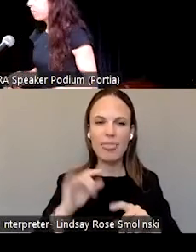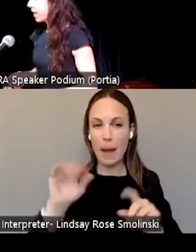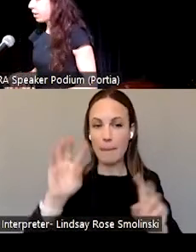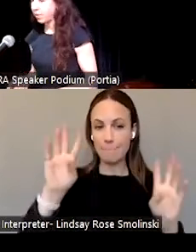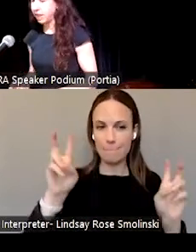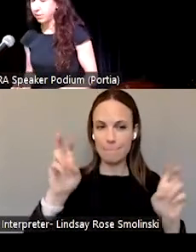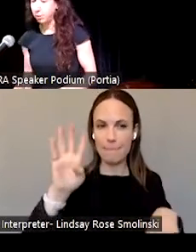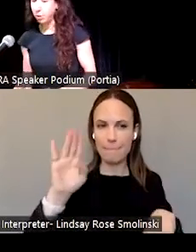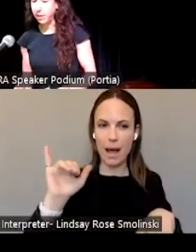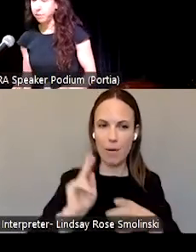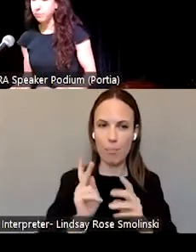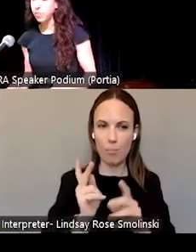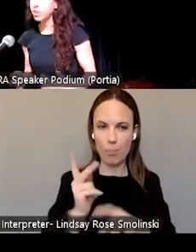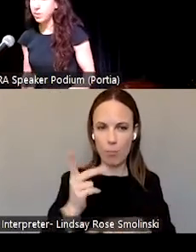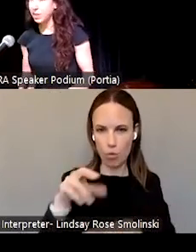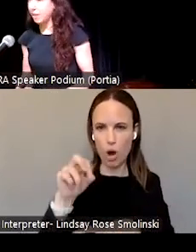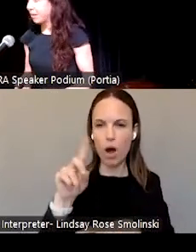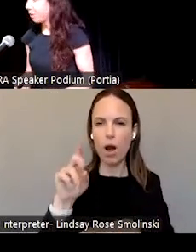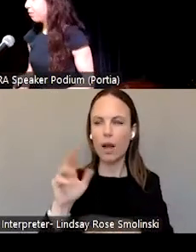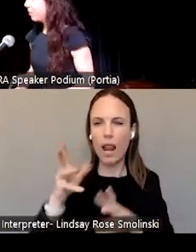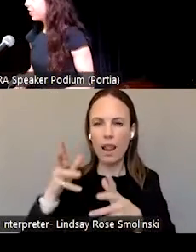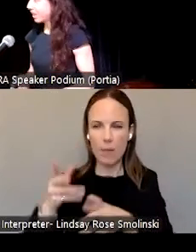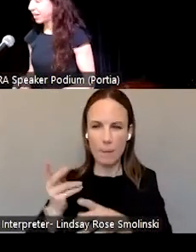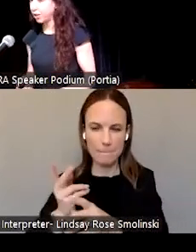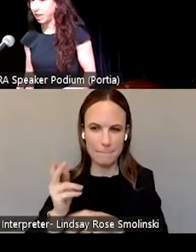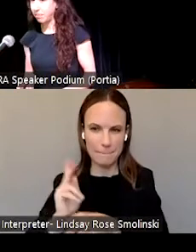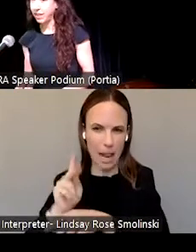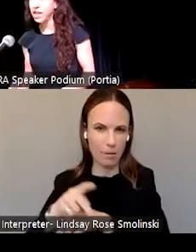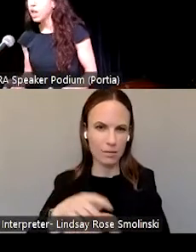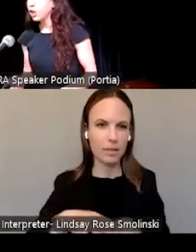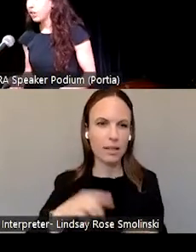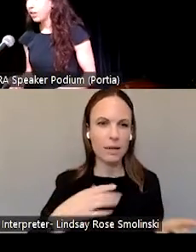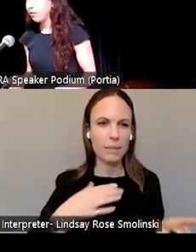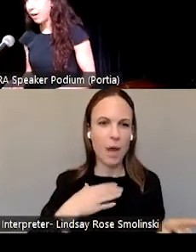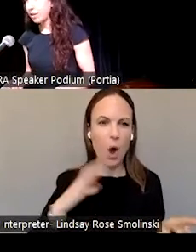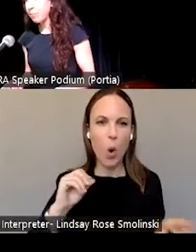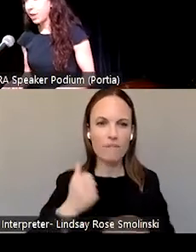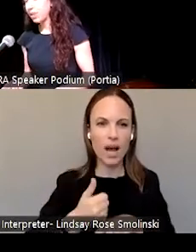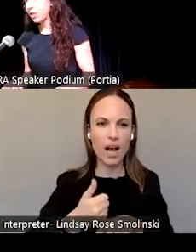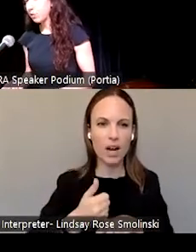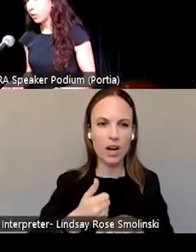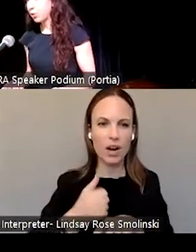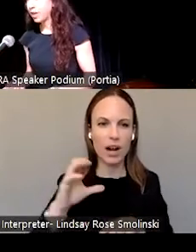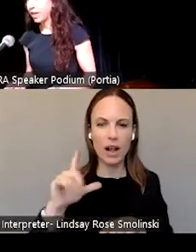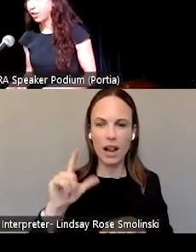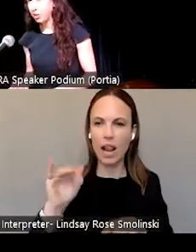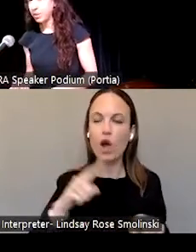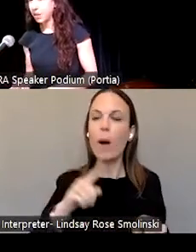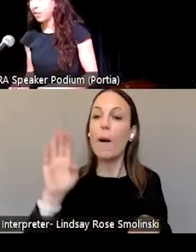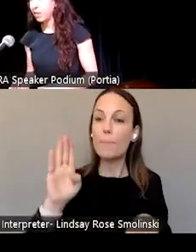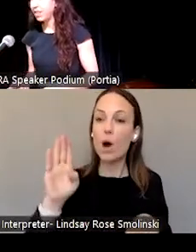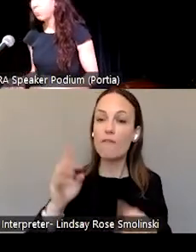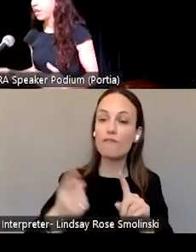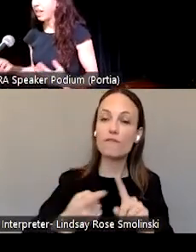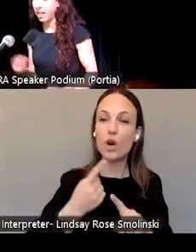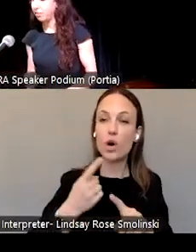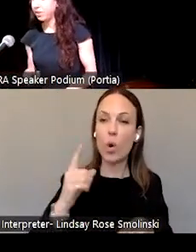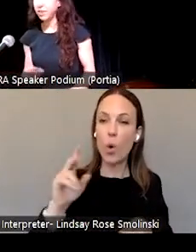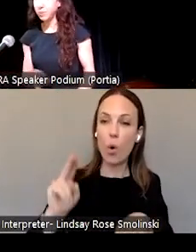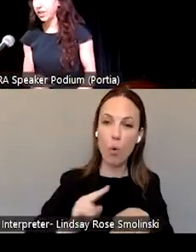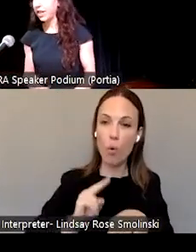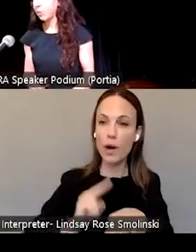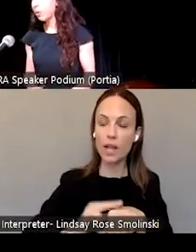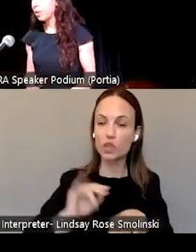lens of my company, Renewal Mill. So this is my co-founder, Claire Schlemme. She founded Boston's first organic juice company to bring